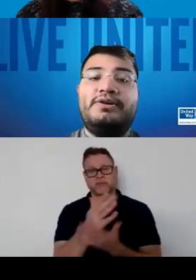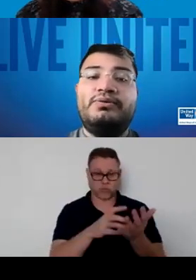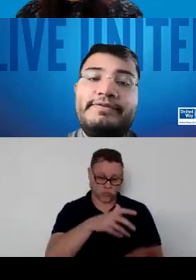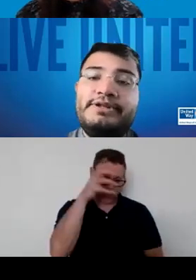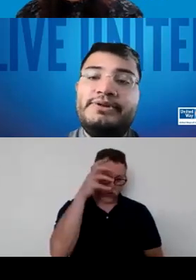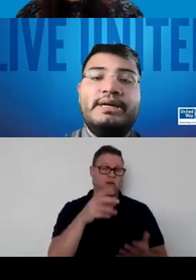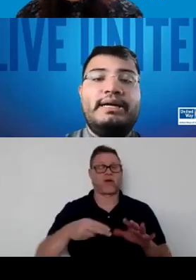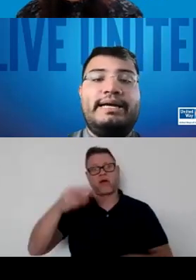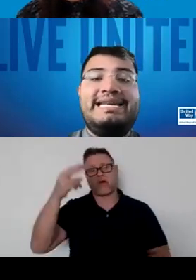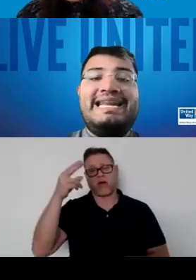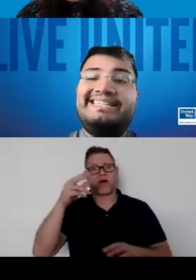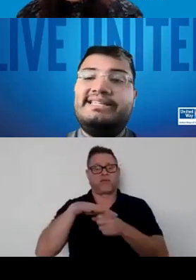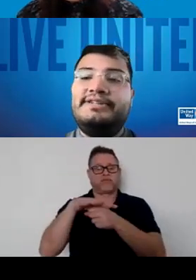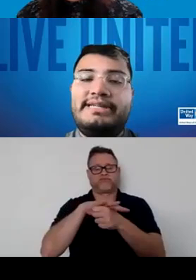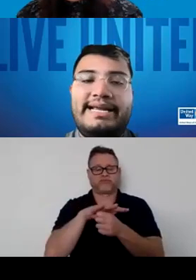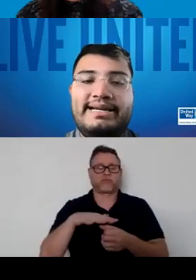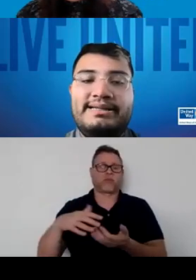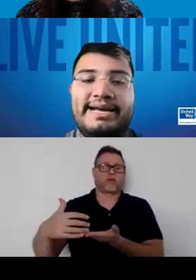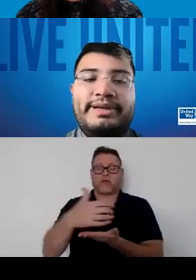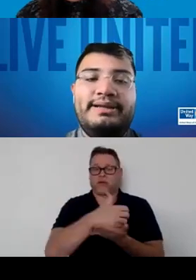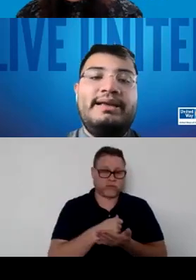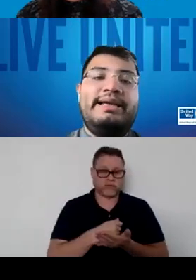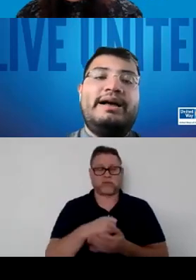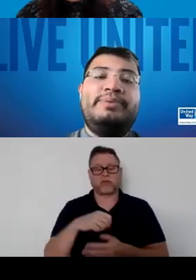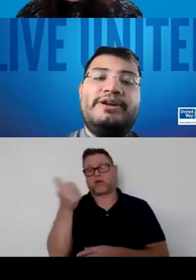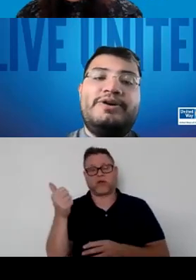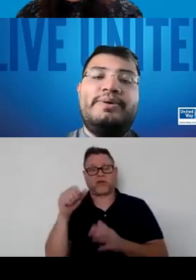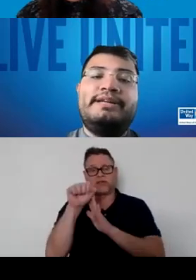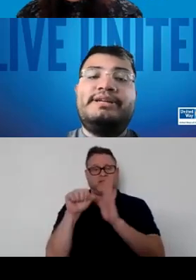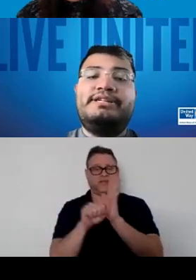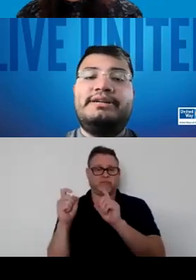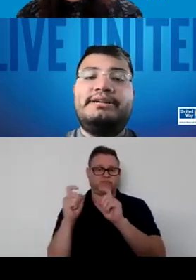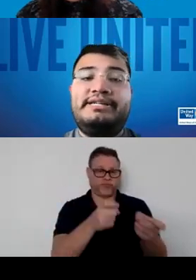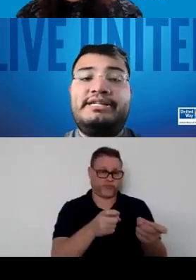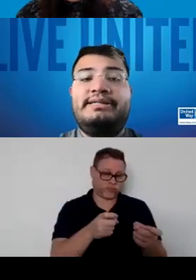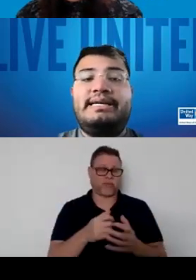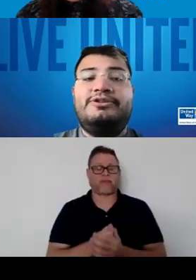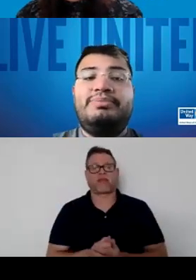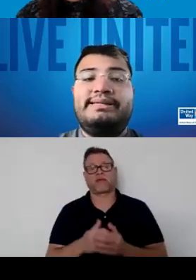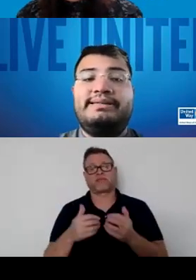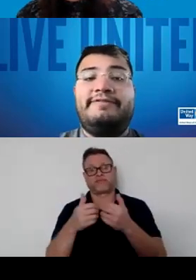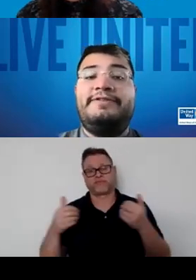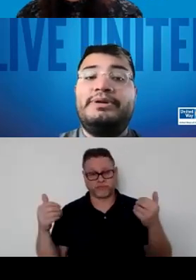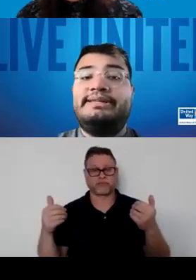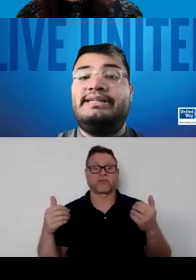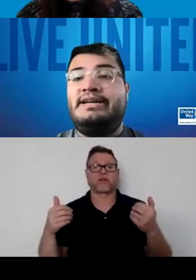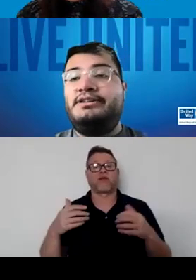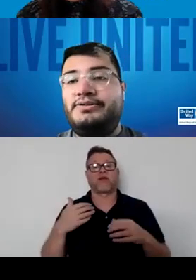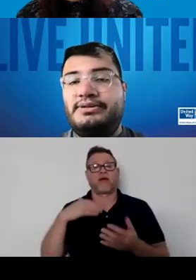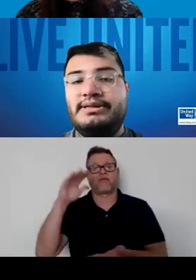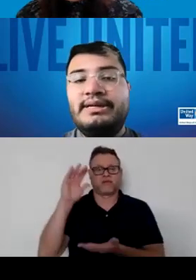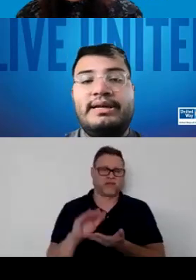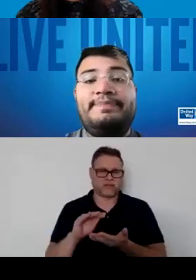levels of local revenue in excess of their state aid entitlement. And we know entrenched segregation means that those places have fewer